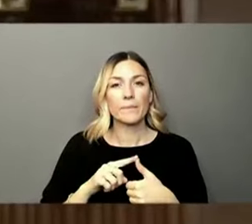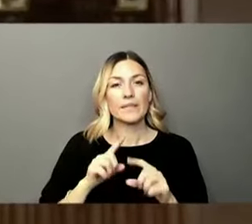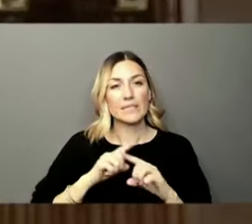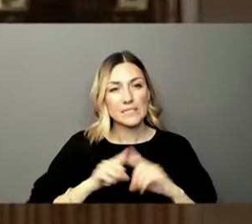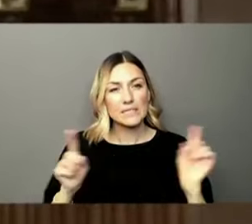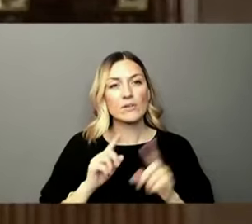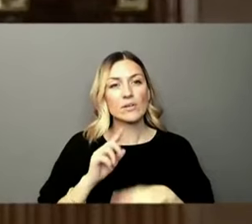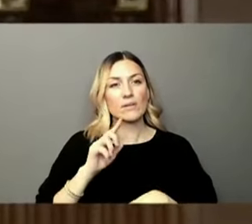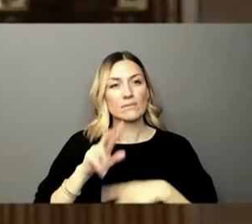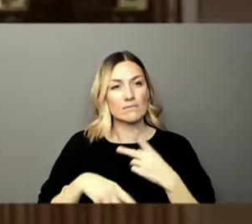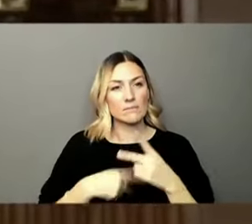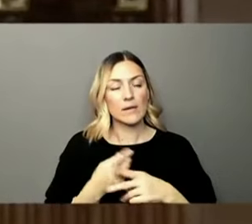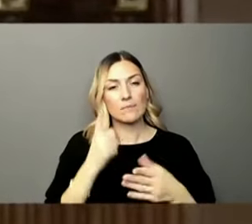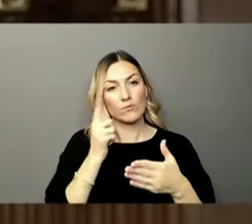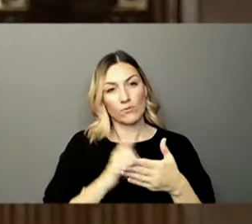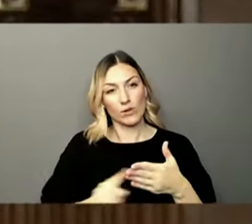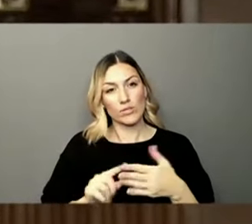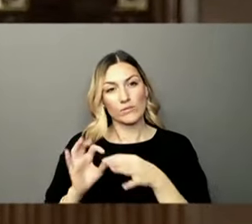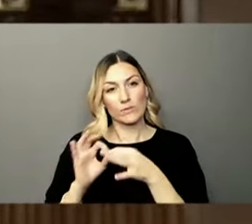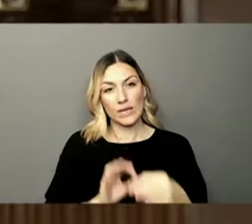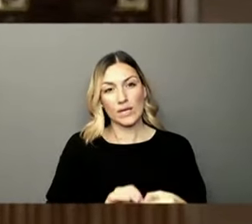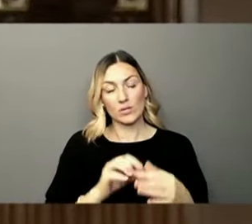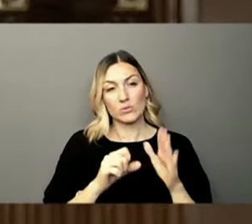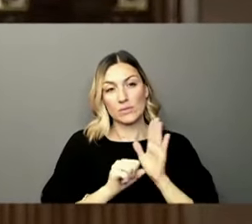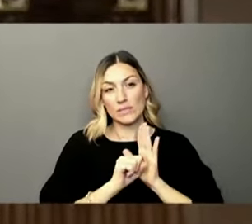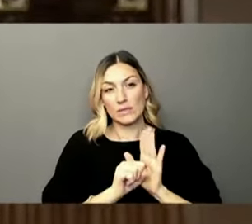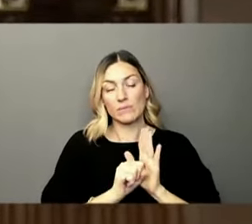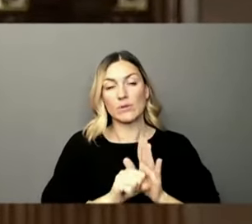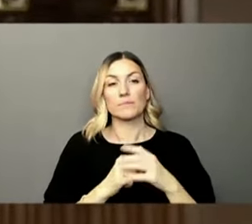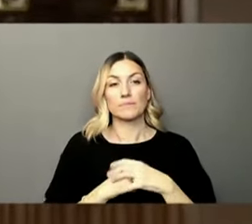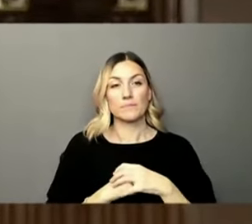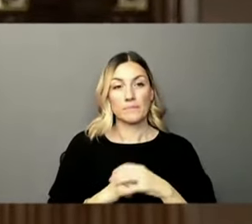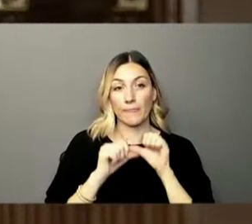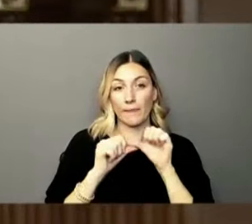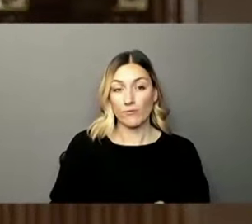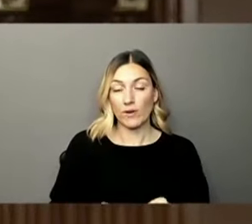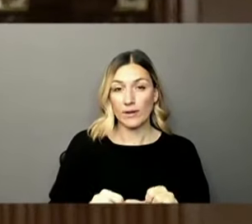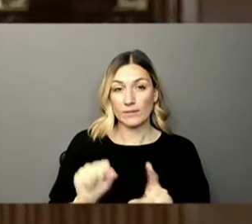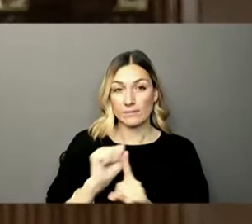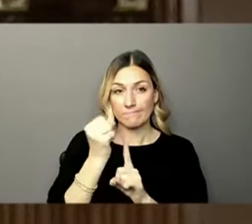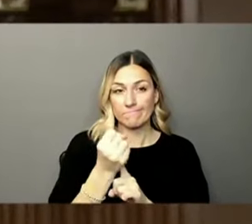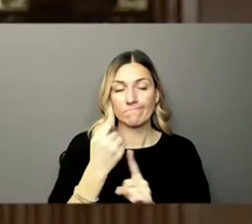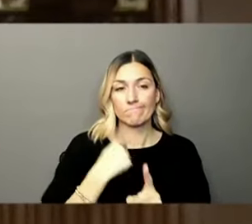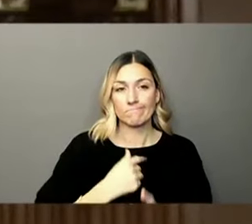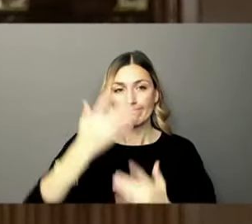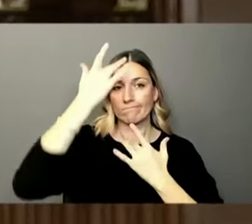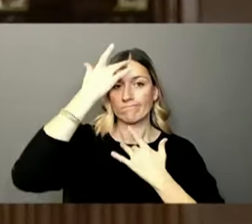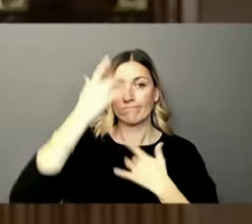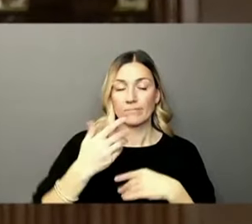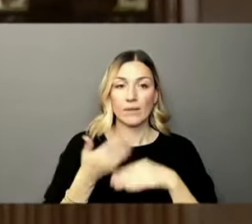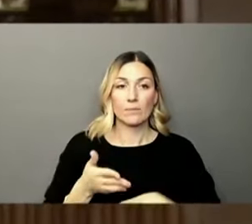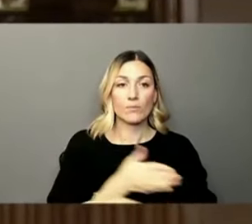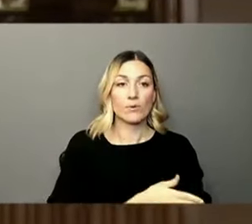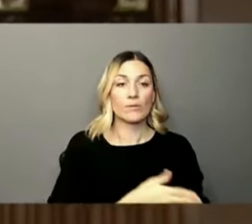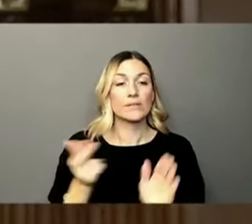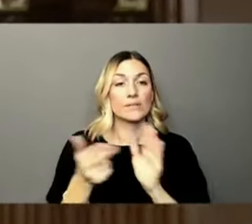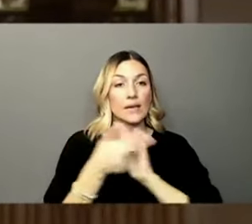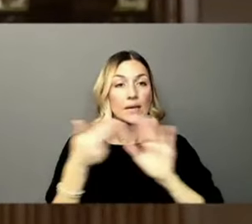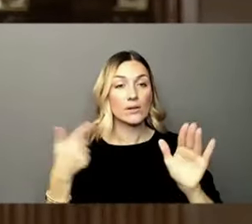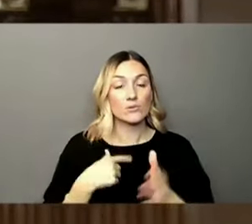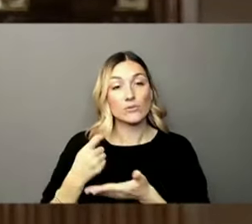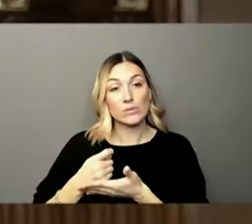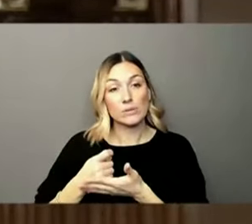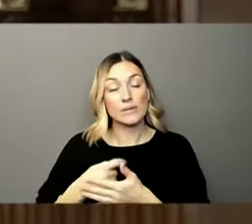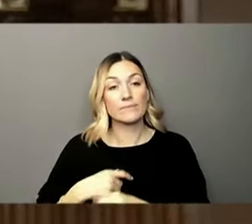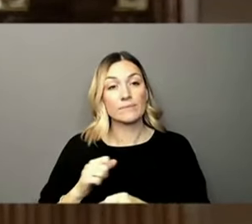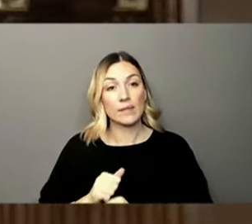the swath of infection-associated chronic conditions, improving diagnosis and treatment accessibility, and establishing